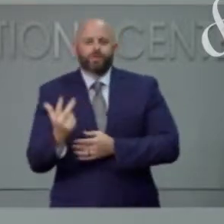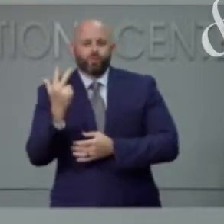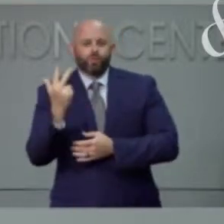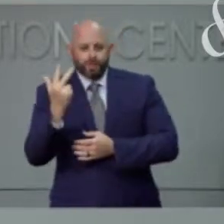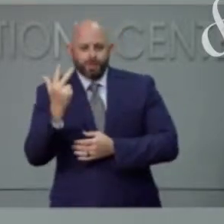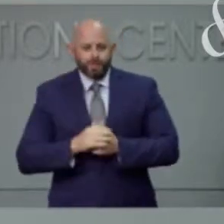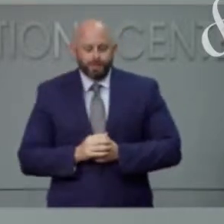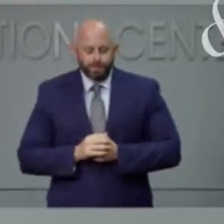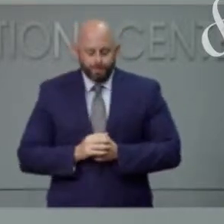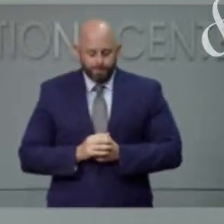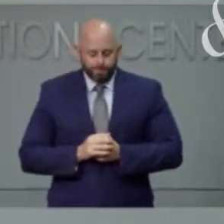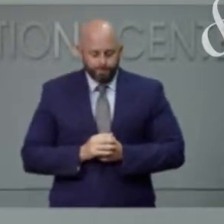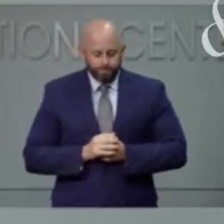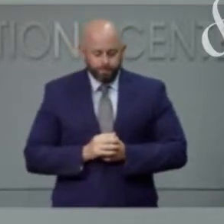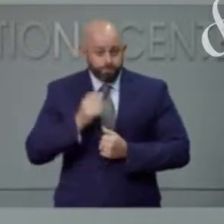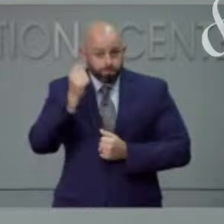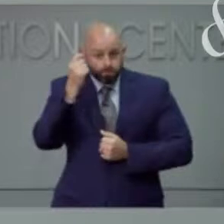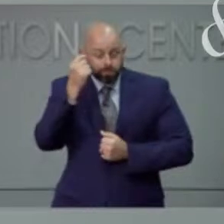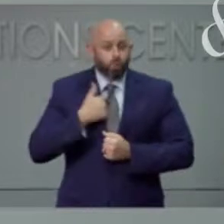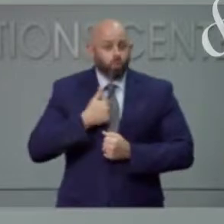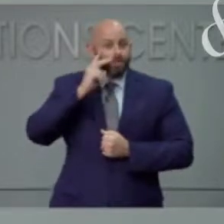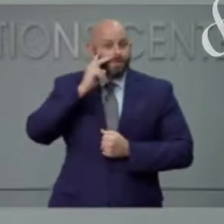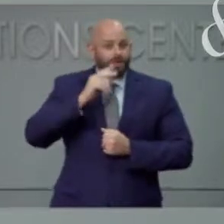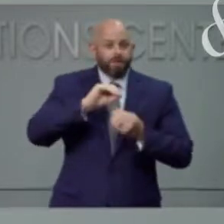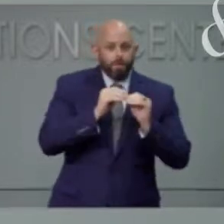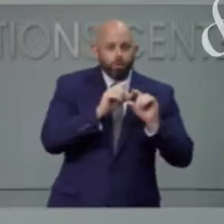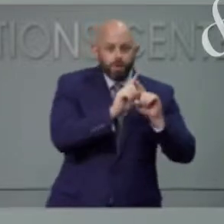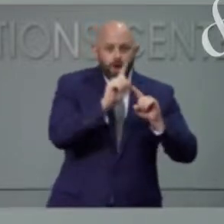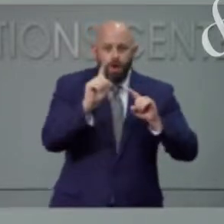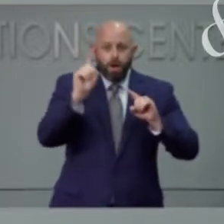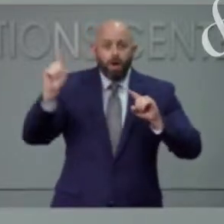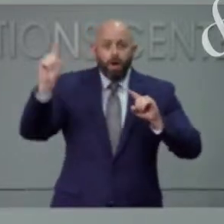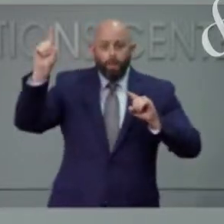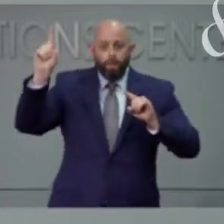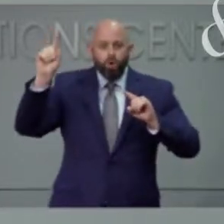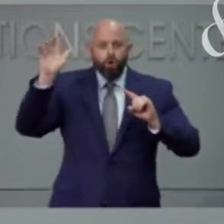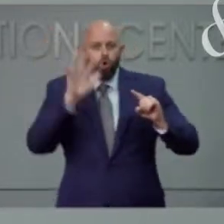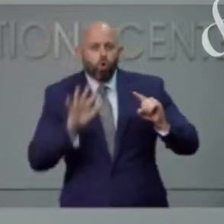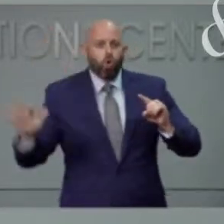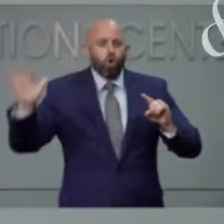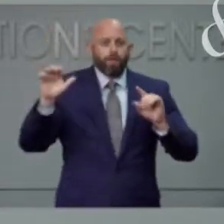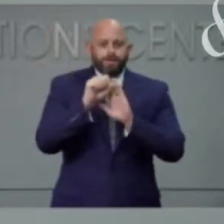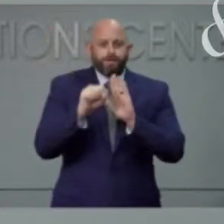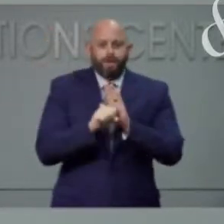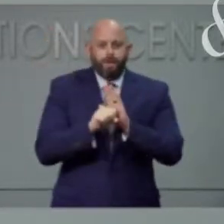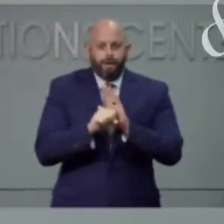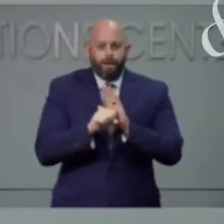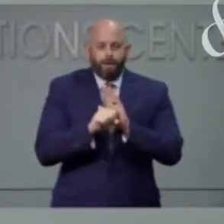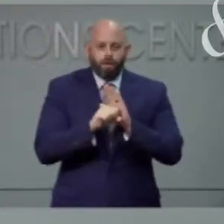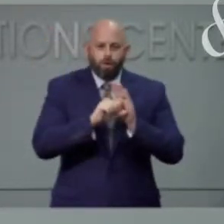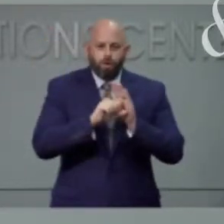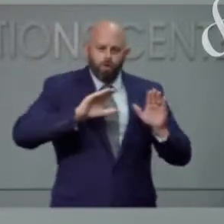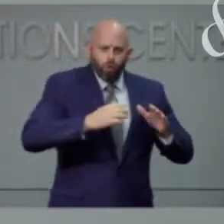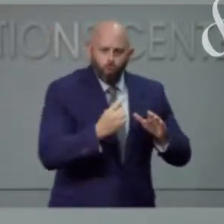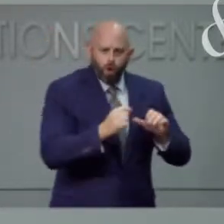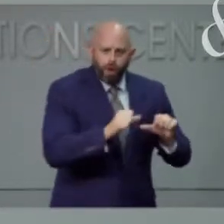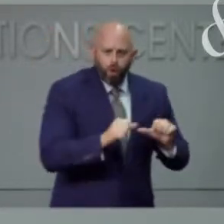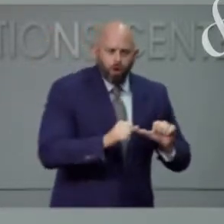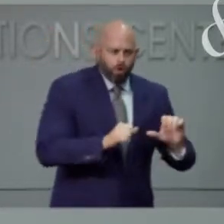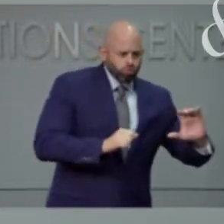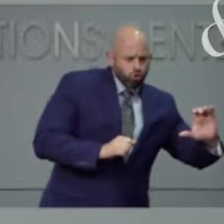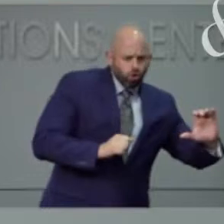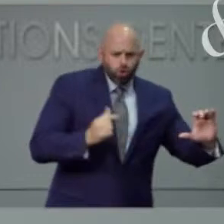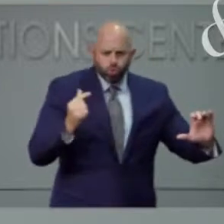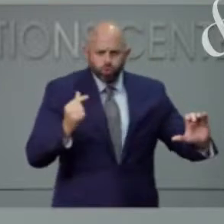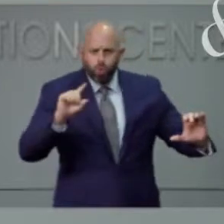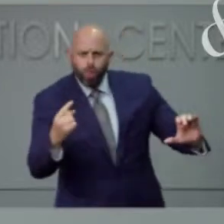in cases across the state. There's no one hotspot. There's no thing that I could tell you right now, as opposed to back in August where we said, you know,